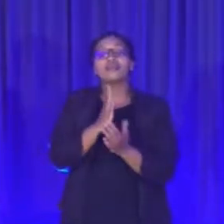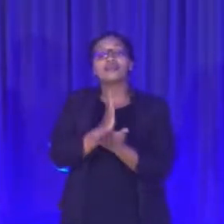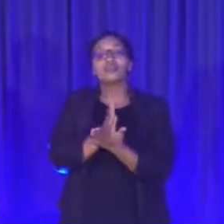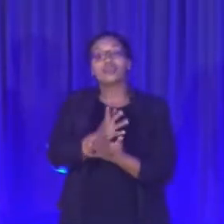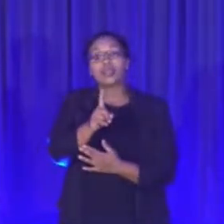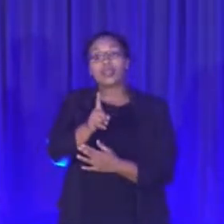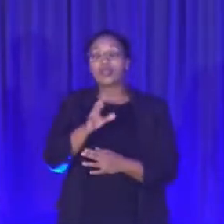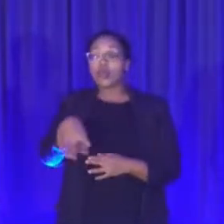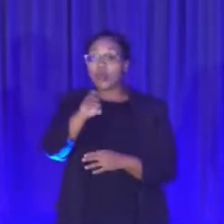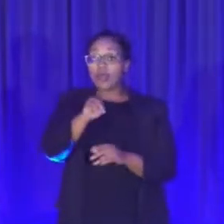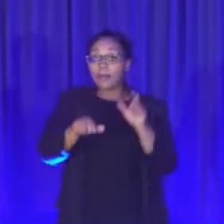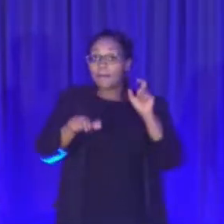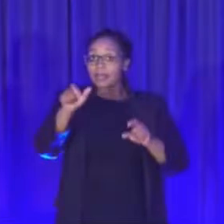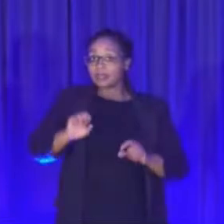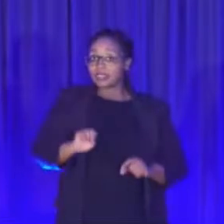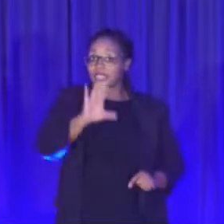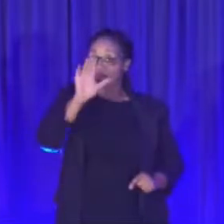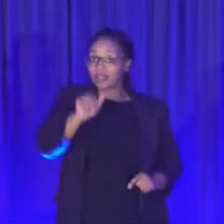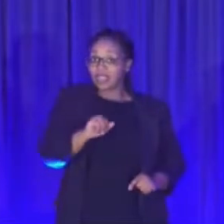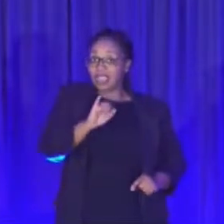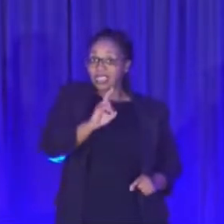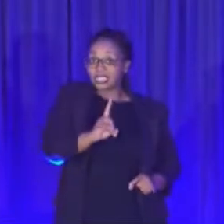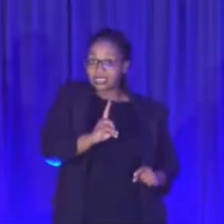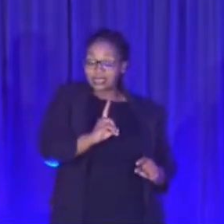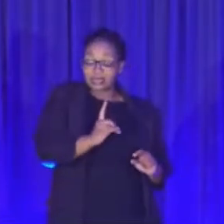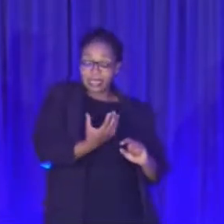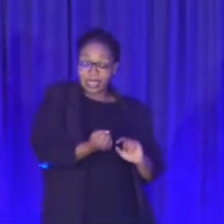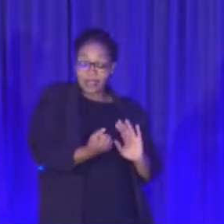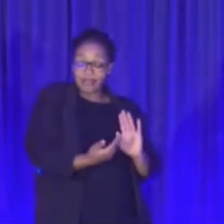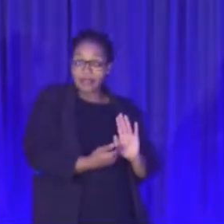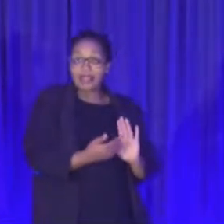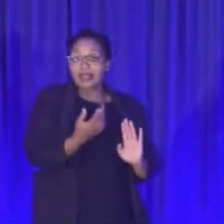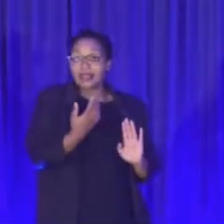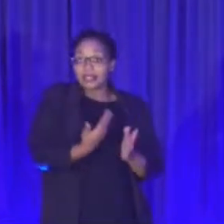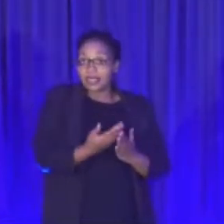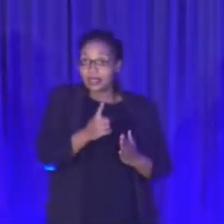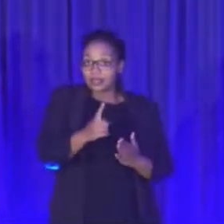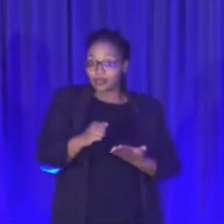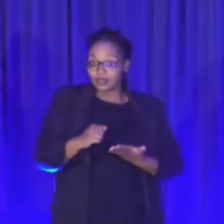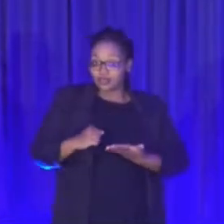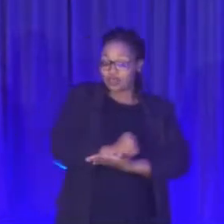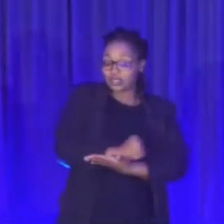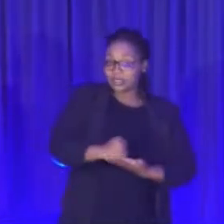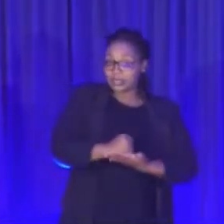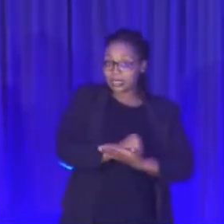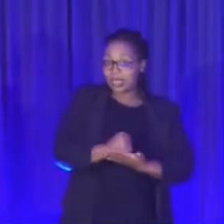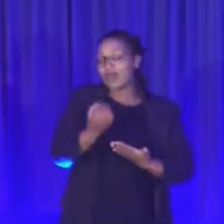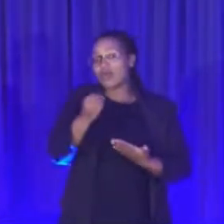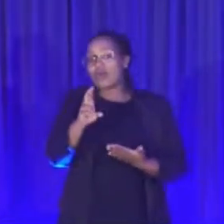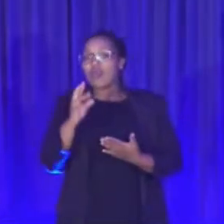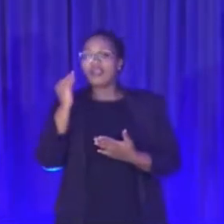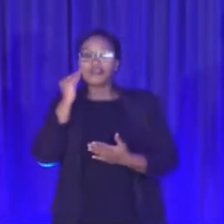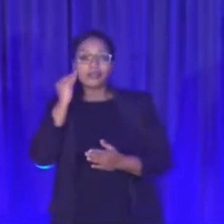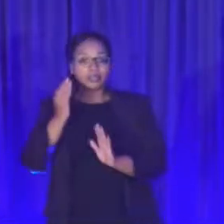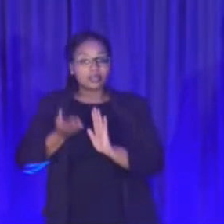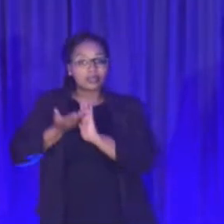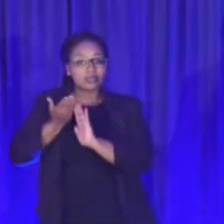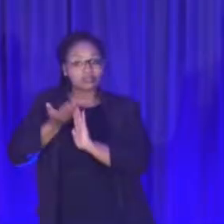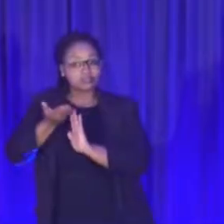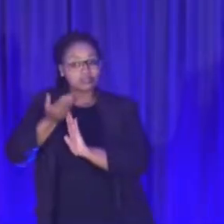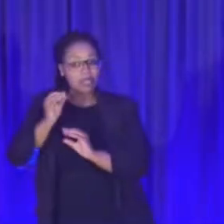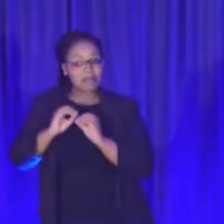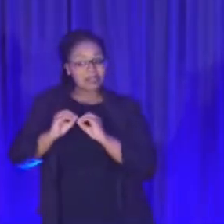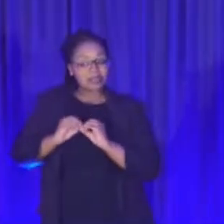African has accessible opportunity to register, update their details, and prepare to